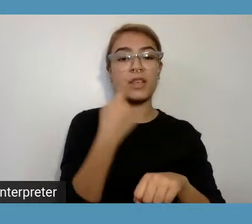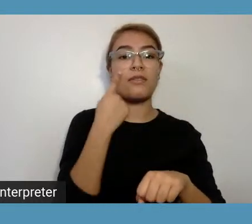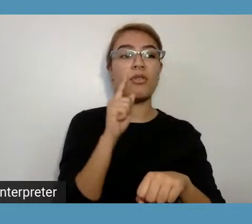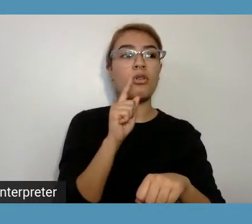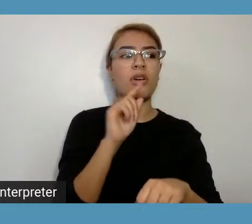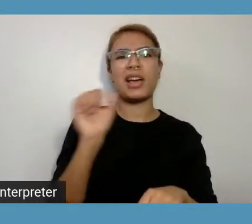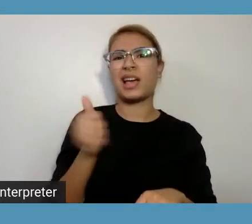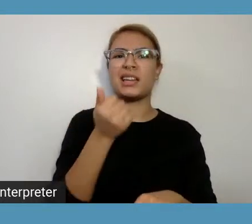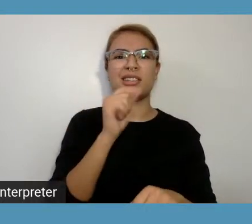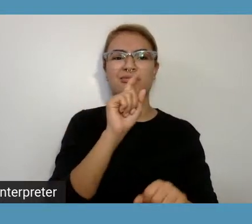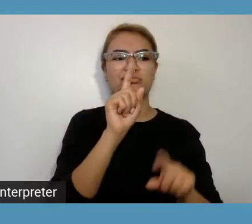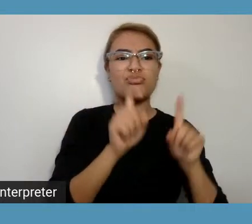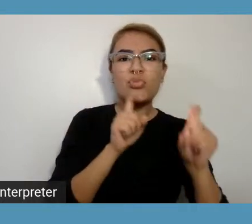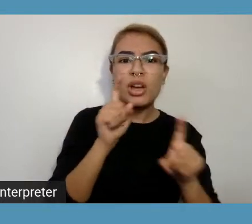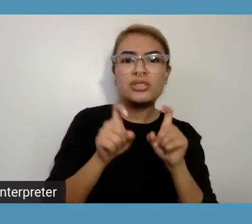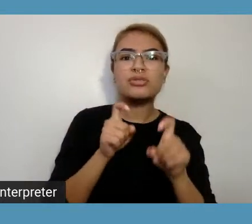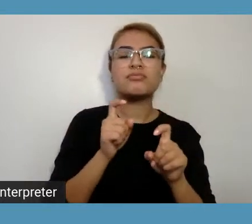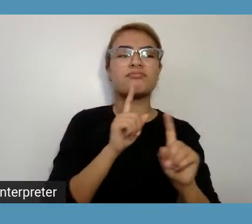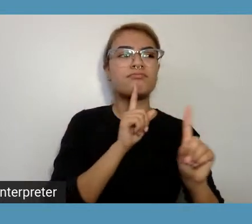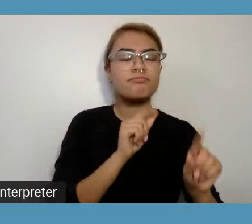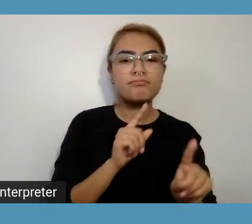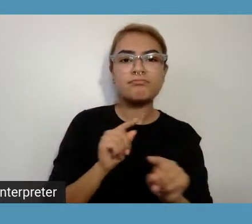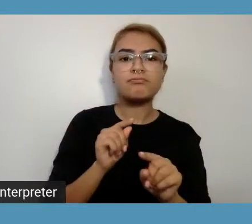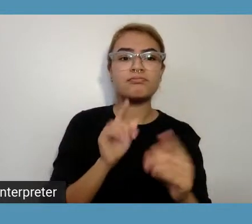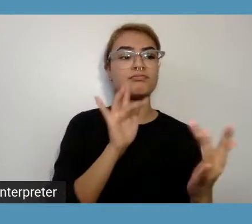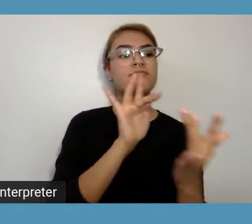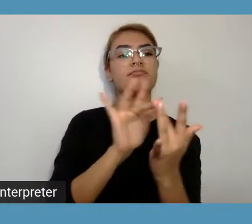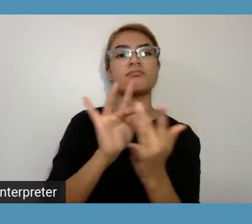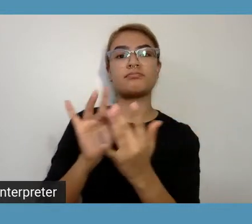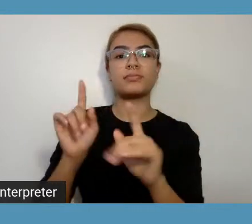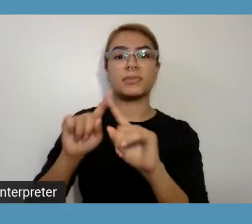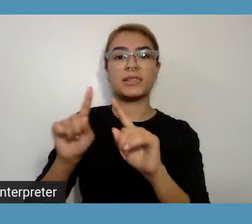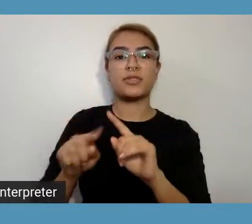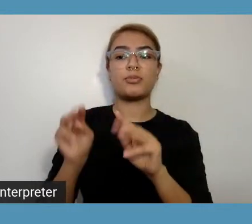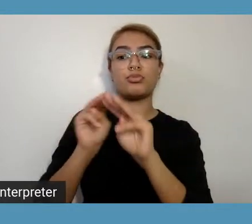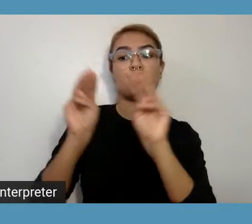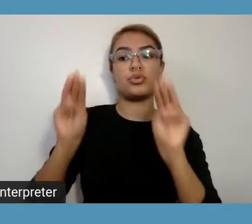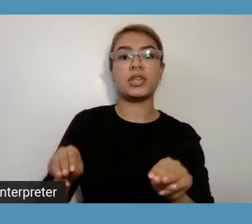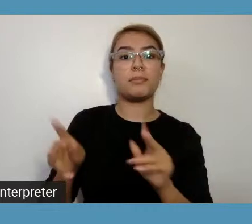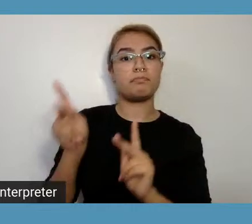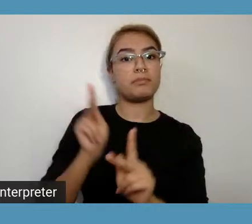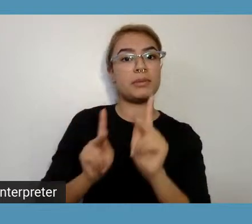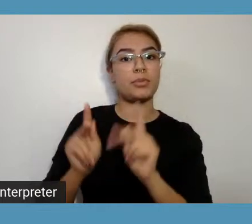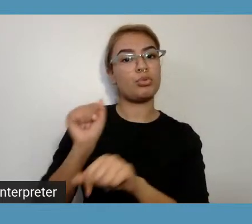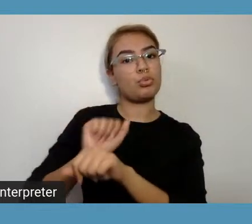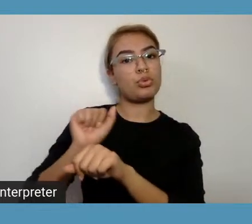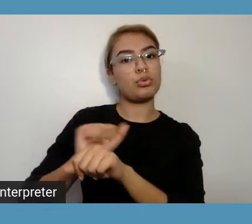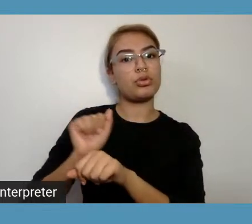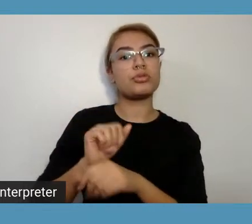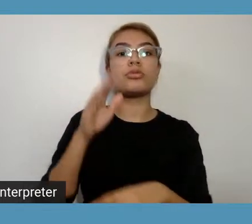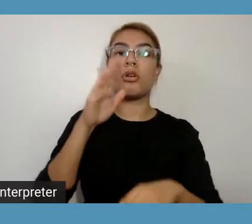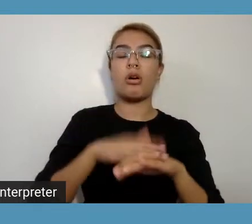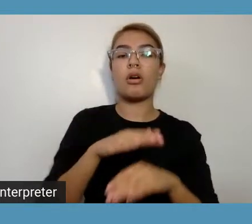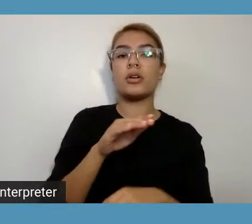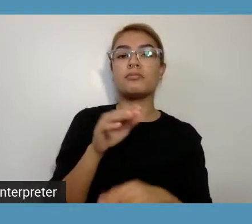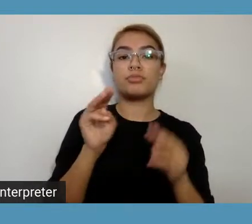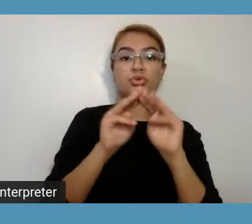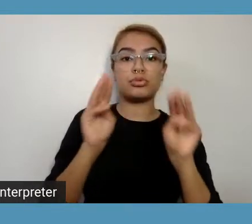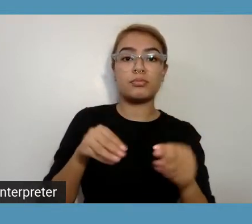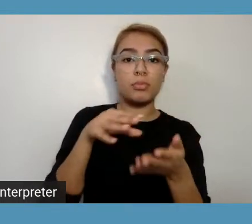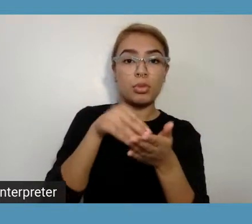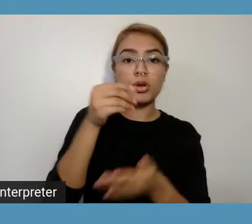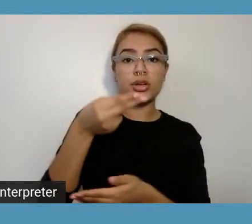questions, posing answers, and connecting with your fellow museum practitioners on the Museum Learning Hub website, which you can find